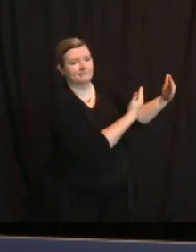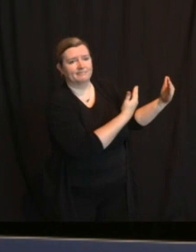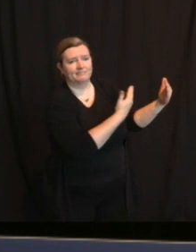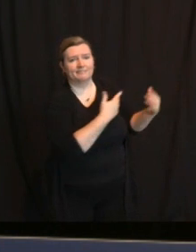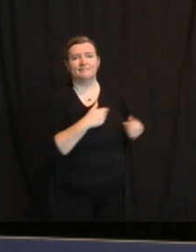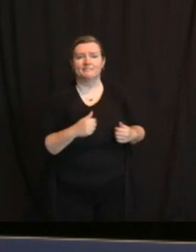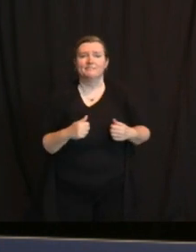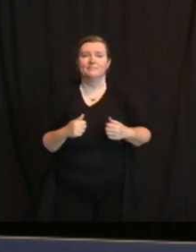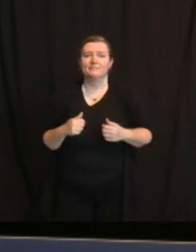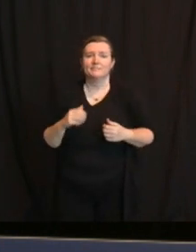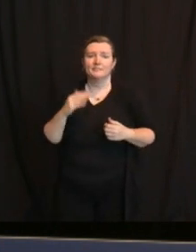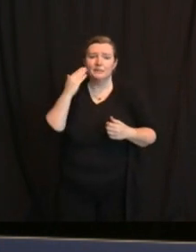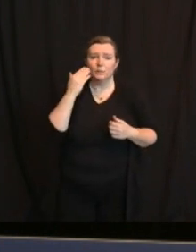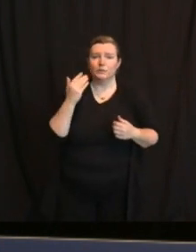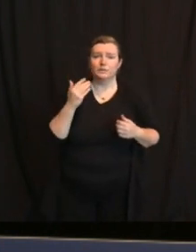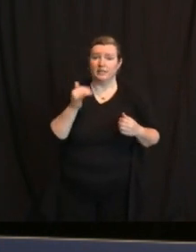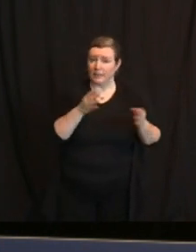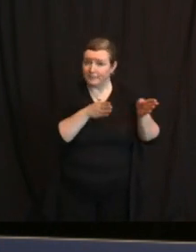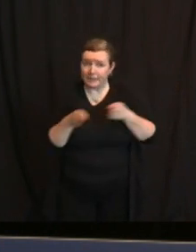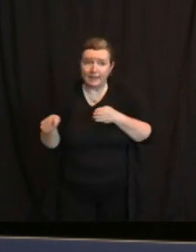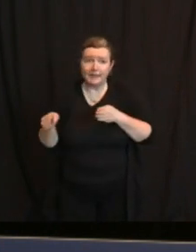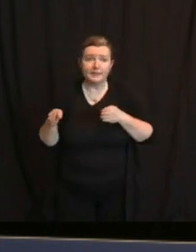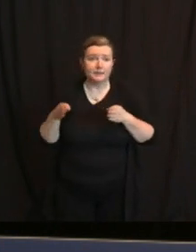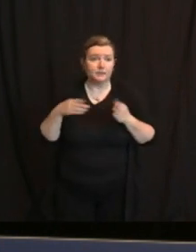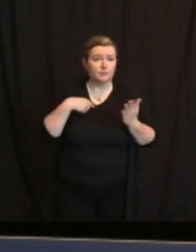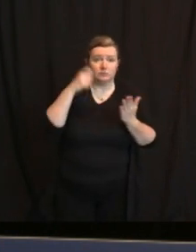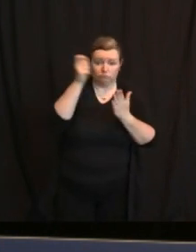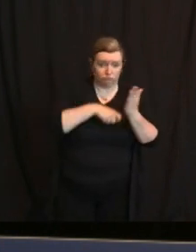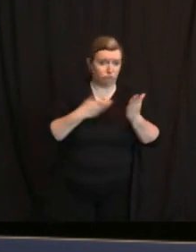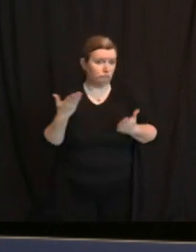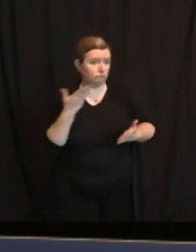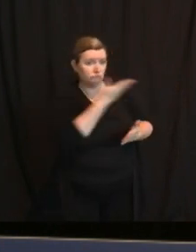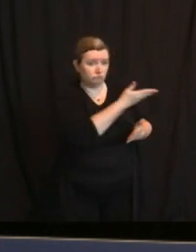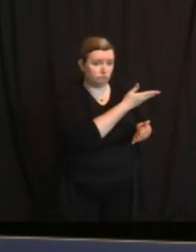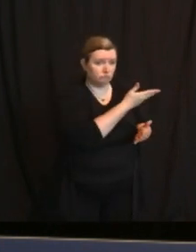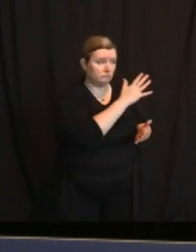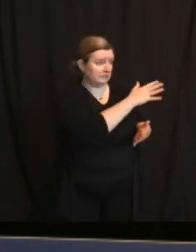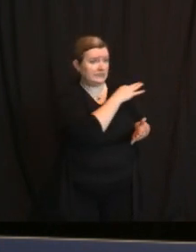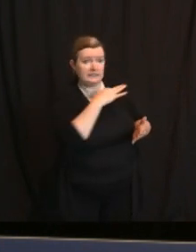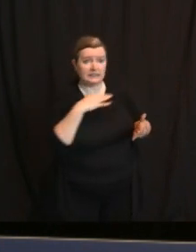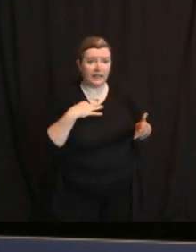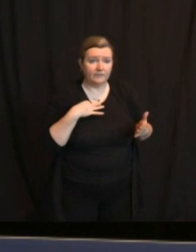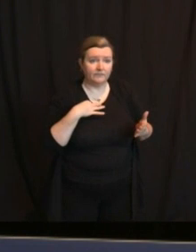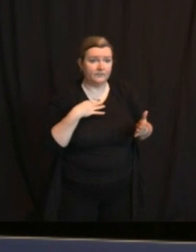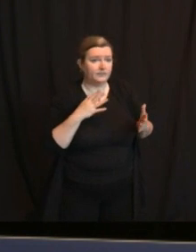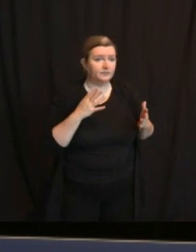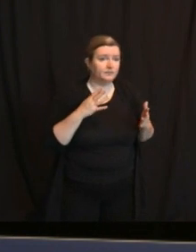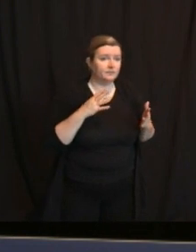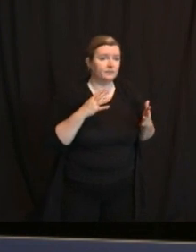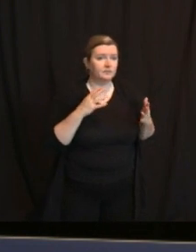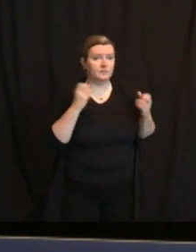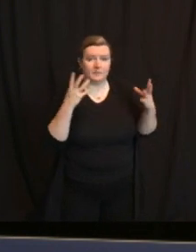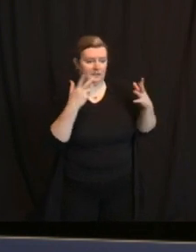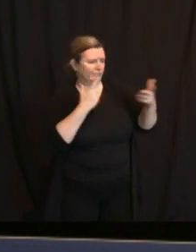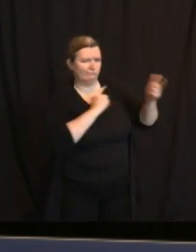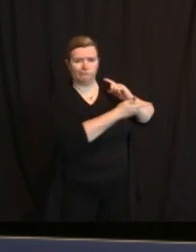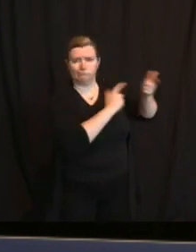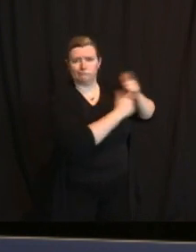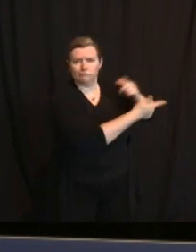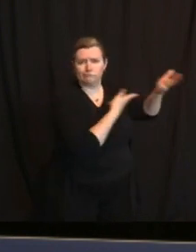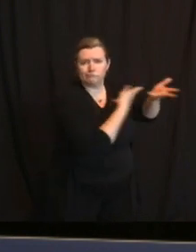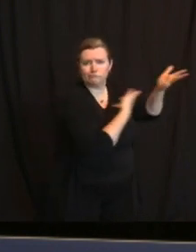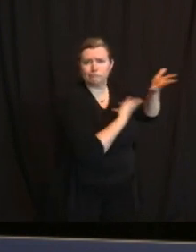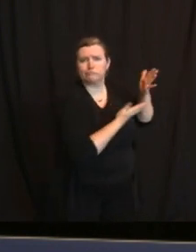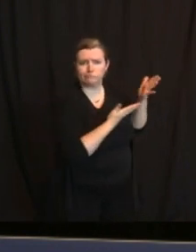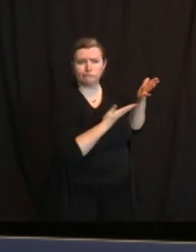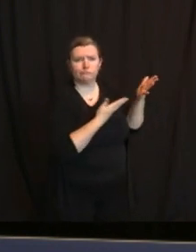we've presented this plan to you and your staff. We've had a number of conversations with your staff, your chief of staff, Michael. Alex